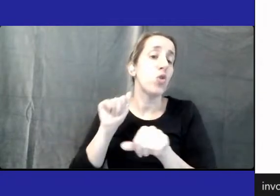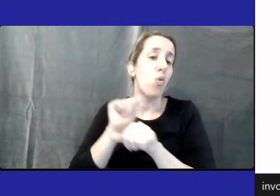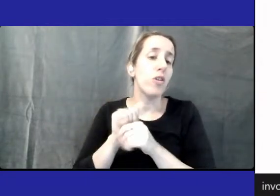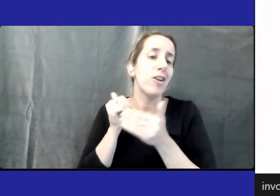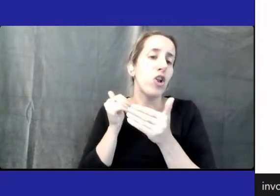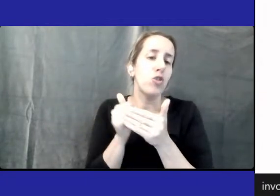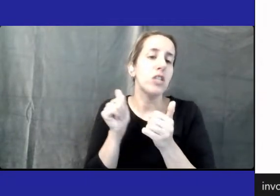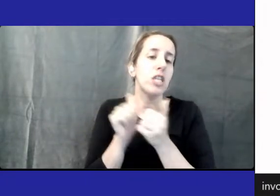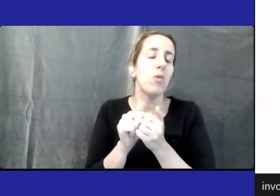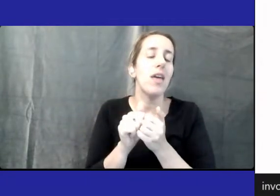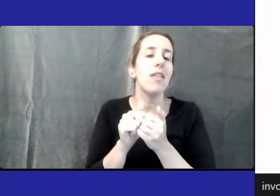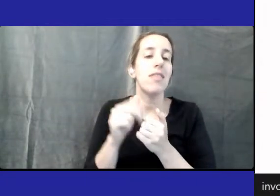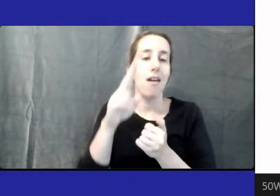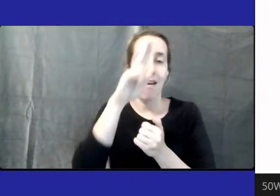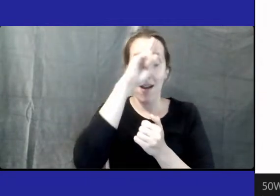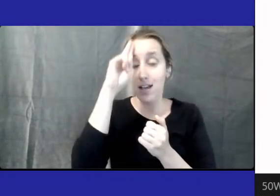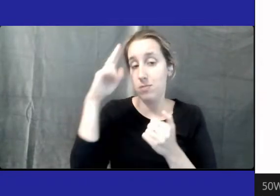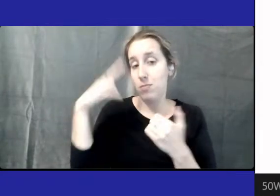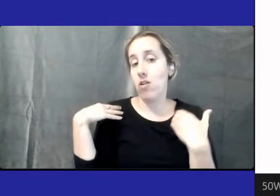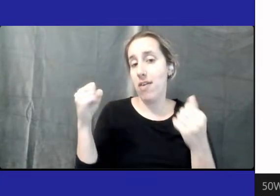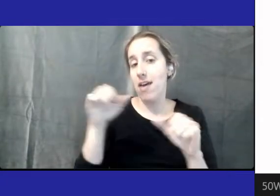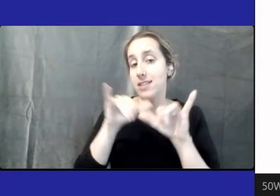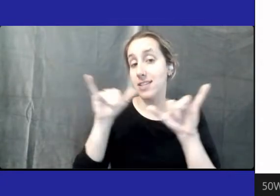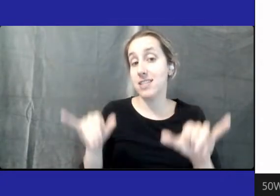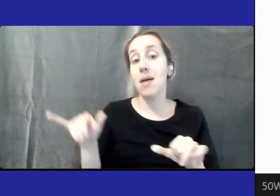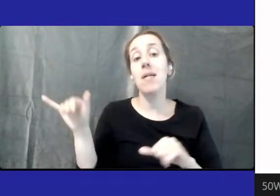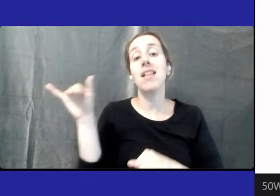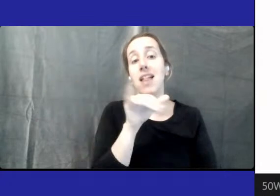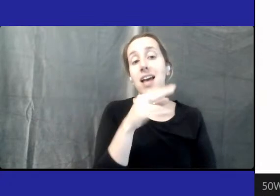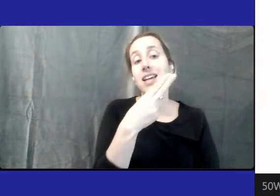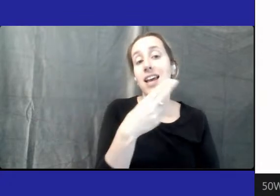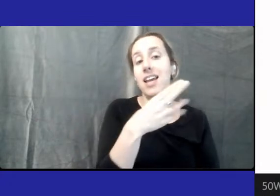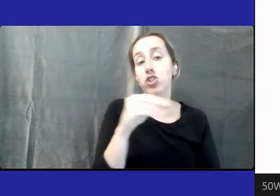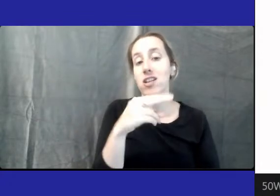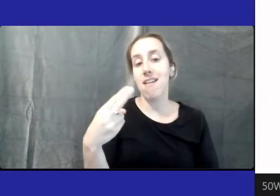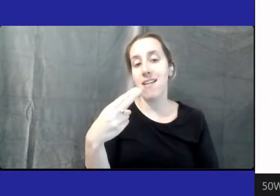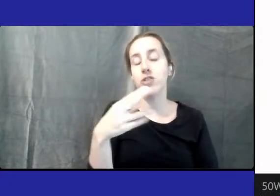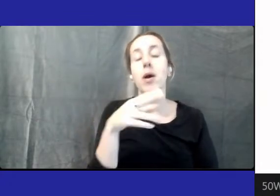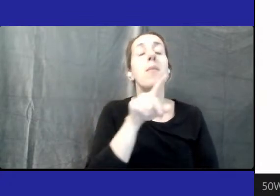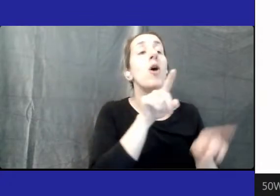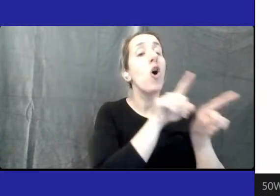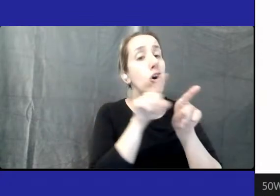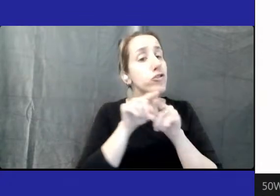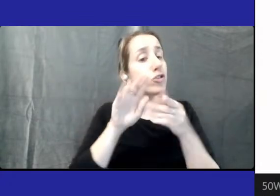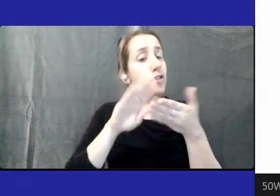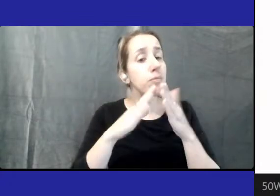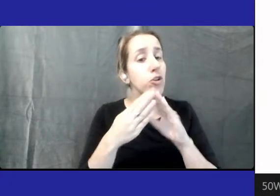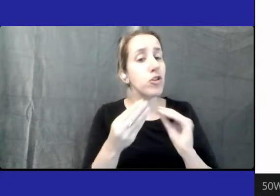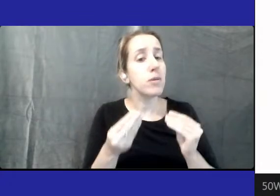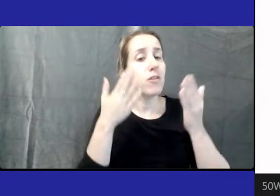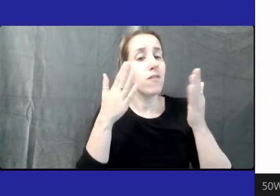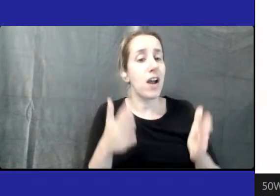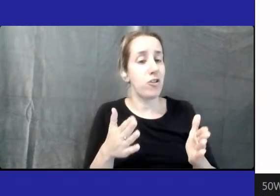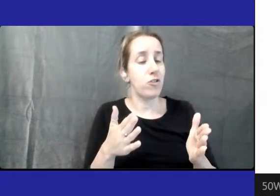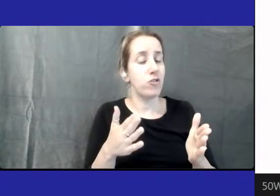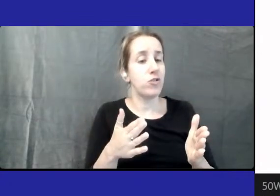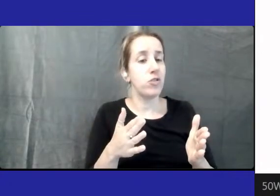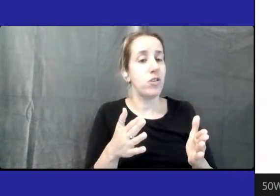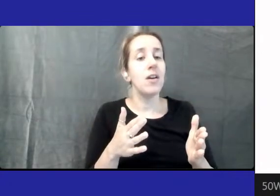systems like H&H, but also community providers, where a very large proportion of the MetroPlus members have their